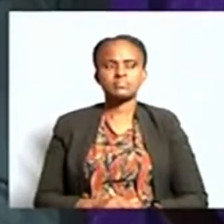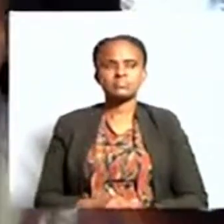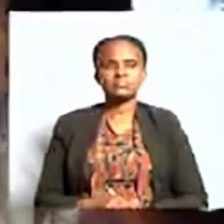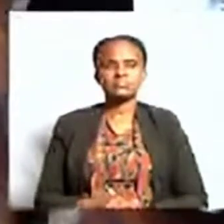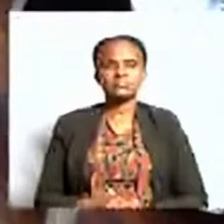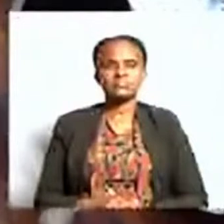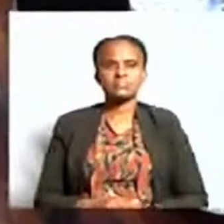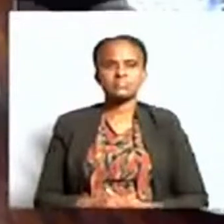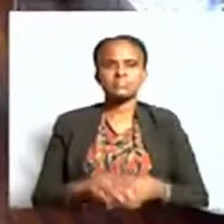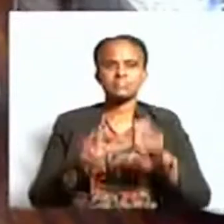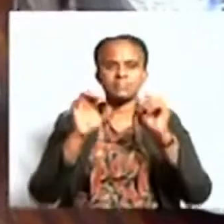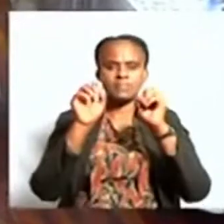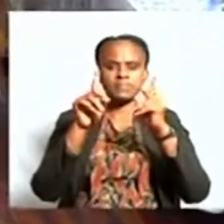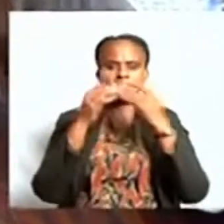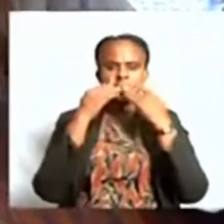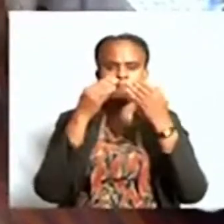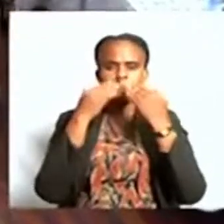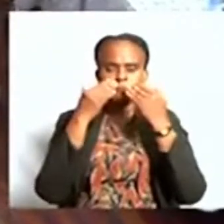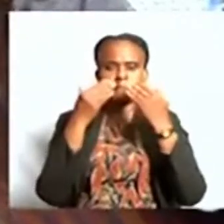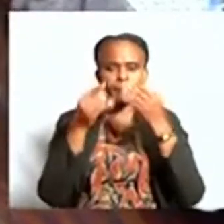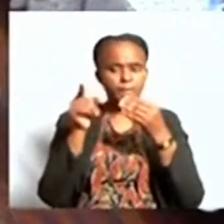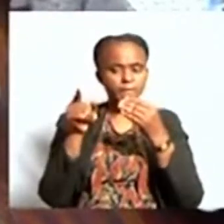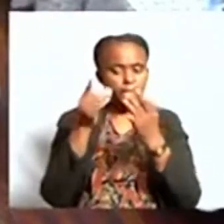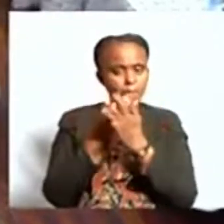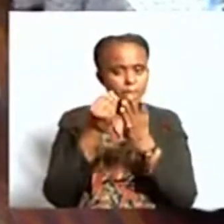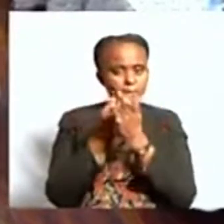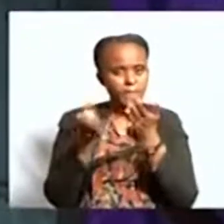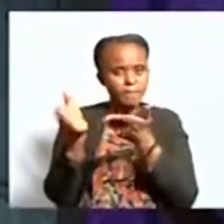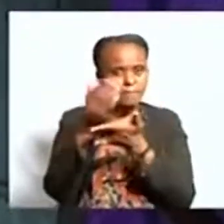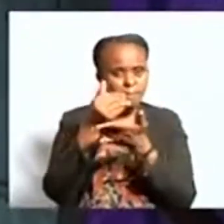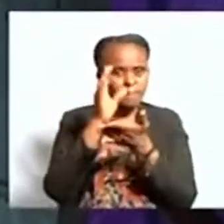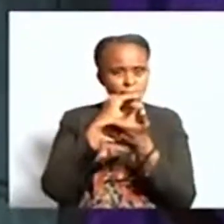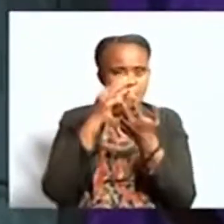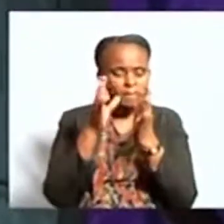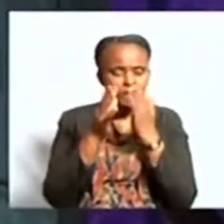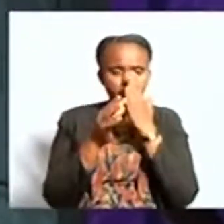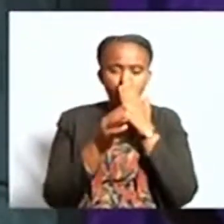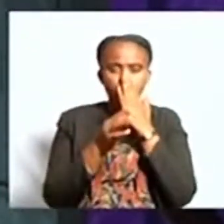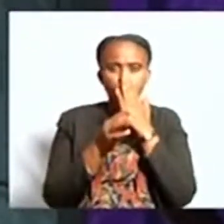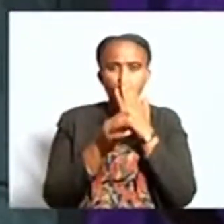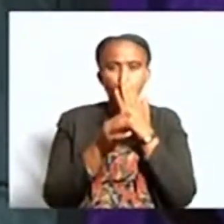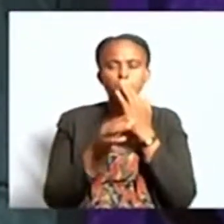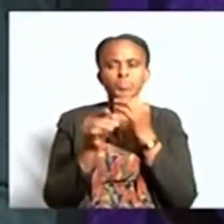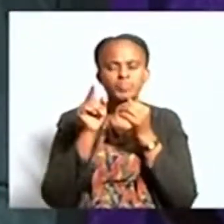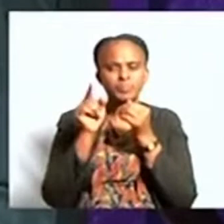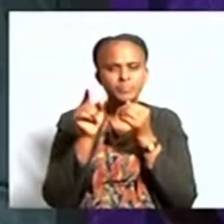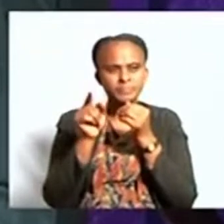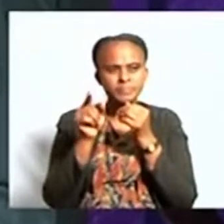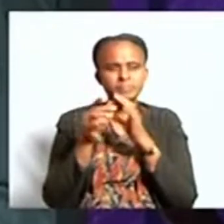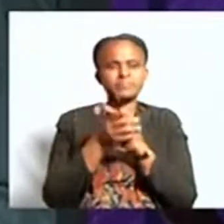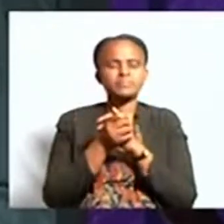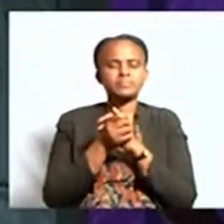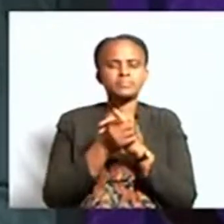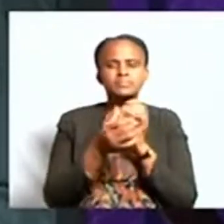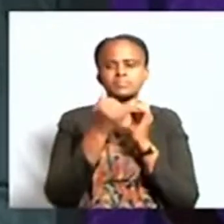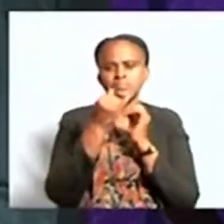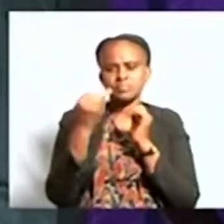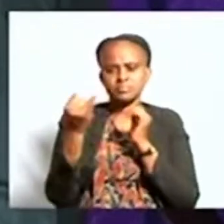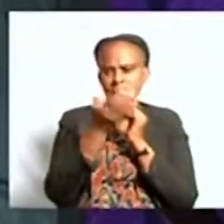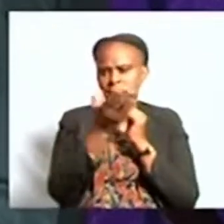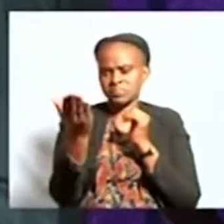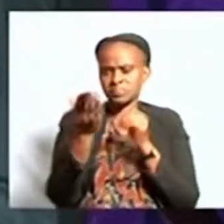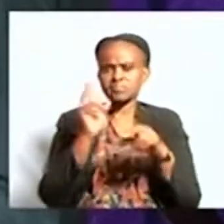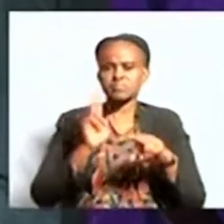Okay, thank you. Whether the money has been recovered. The issue there, Chair,